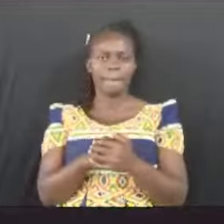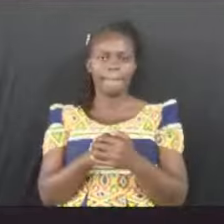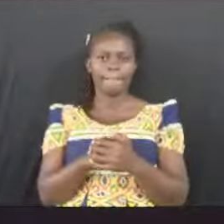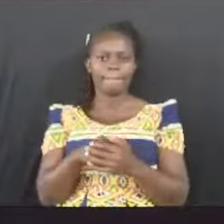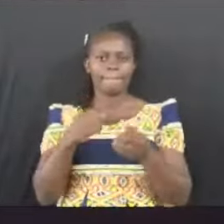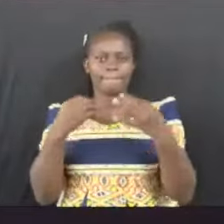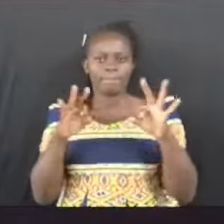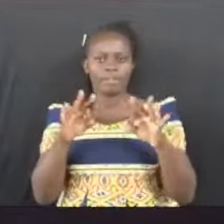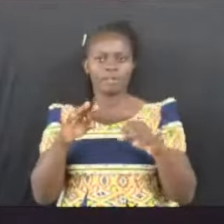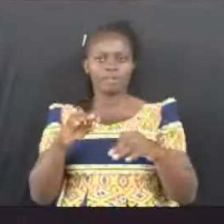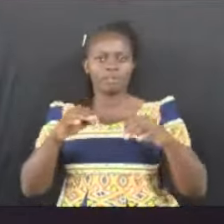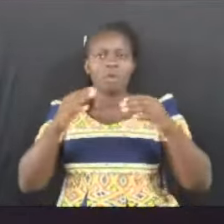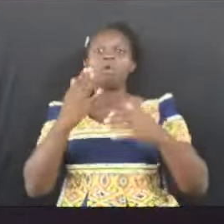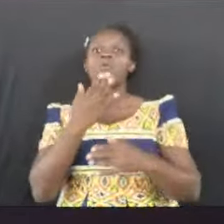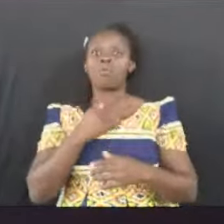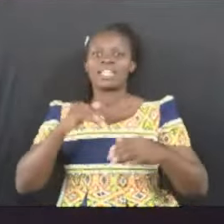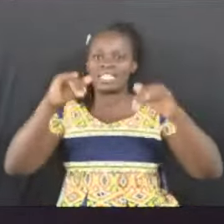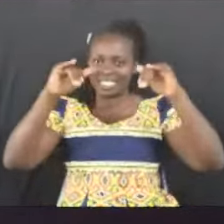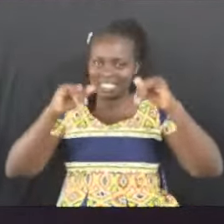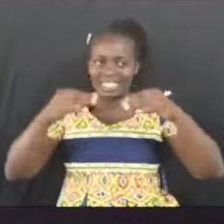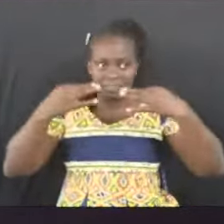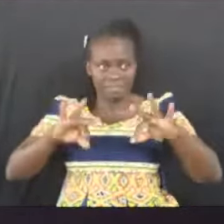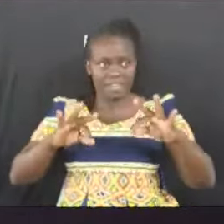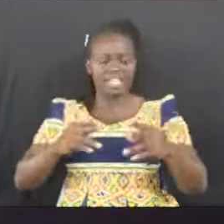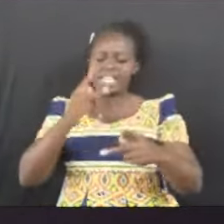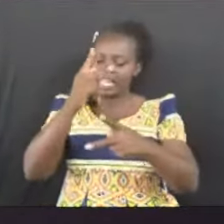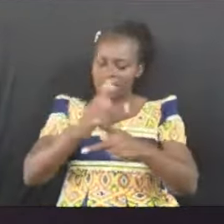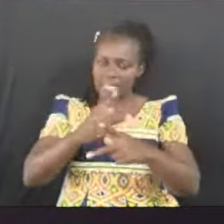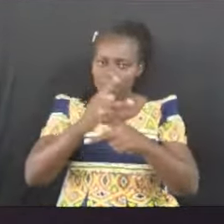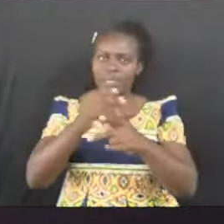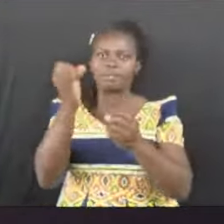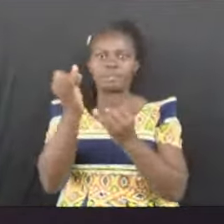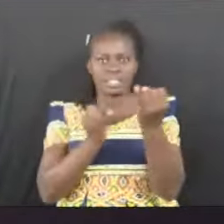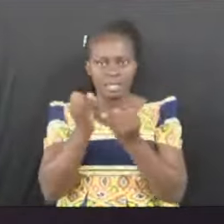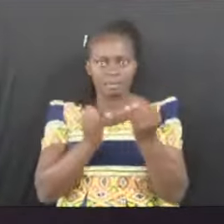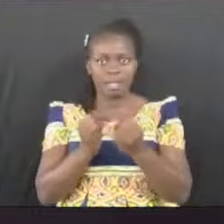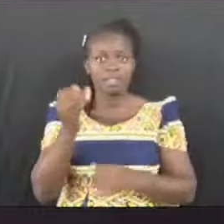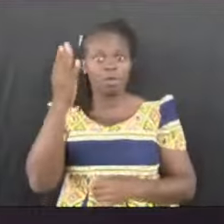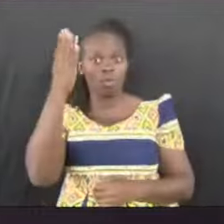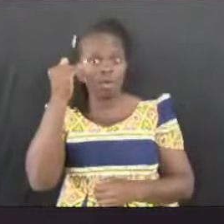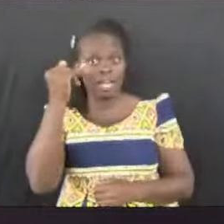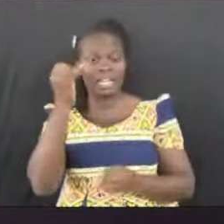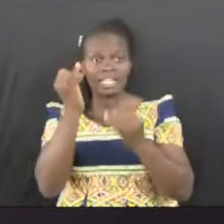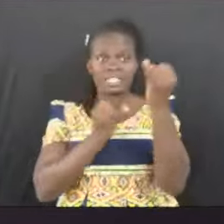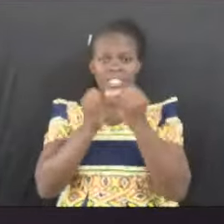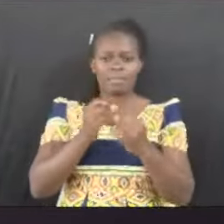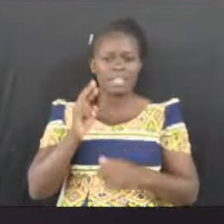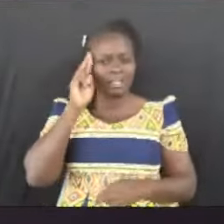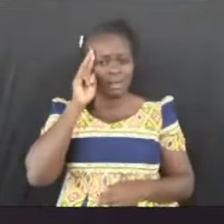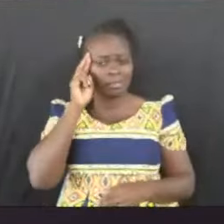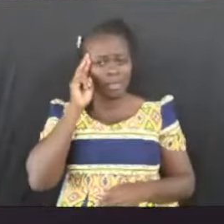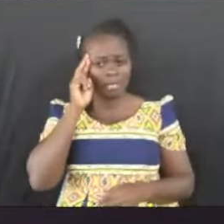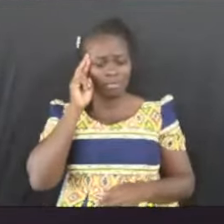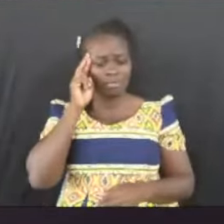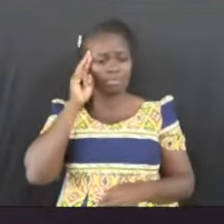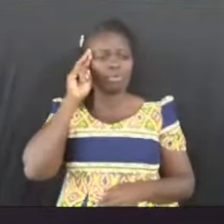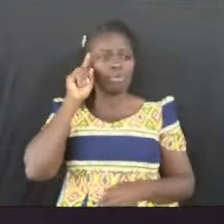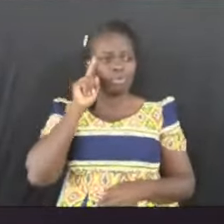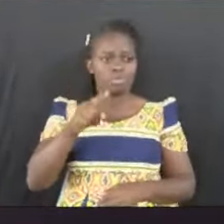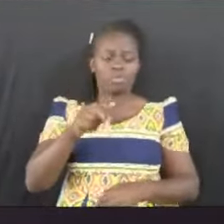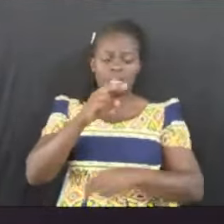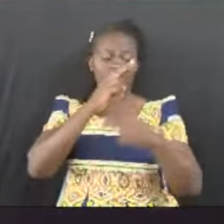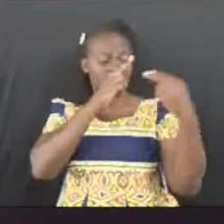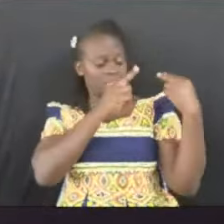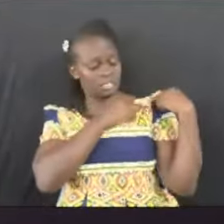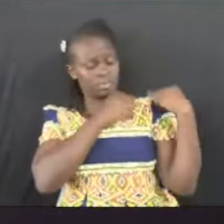free, keep the Sabbath. Why? Because the Sabbath reminds you your dignity. You were